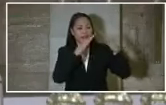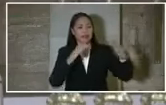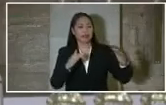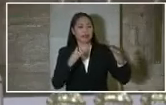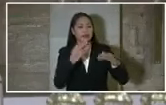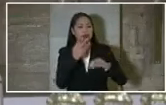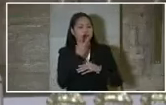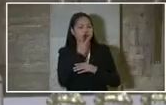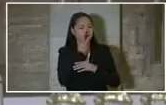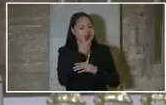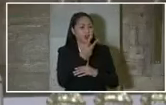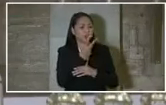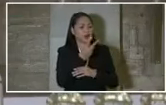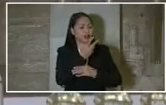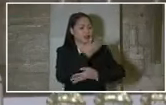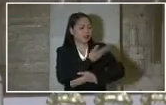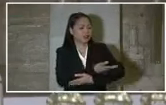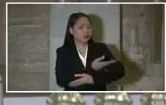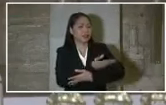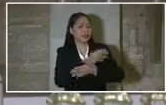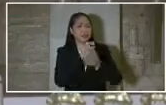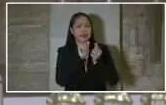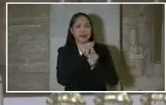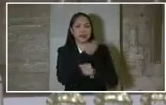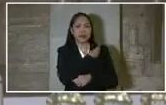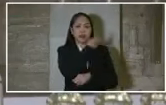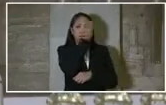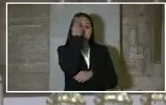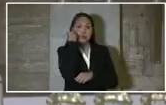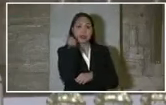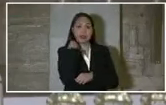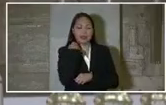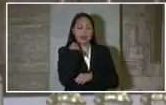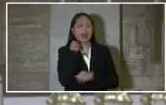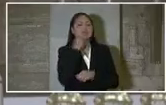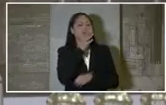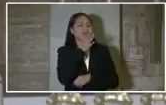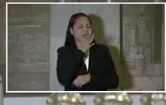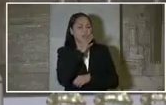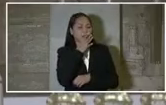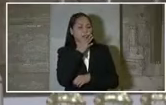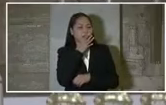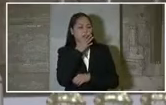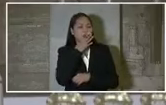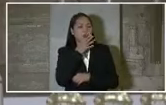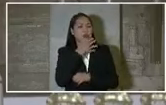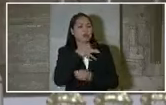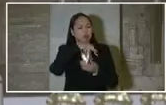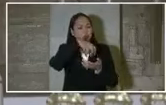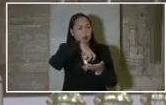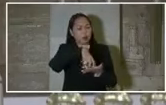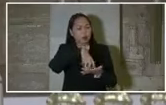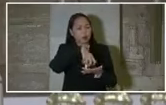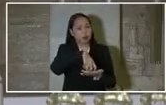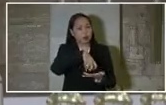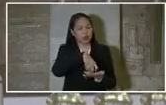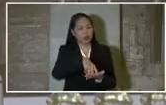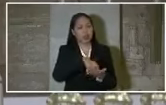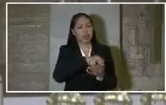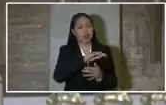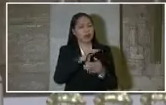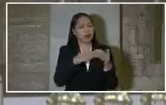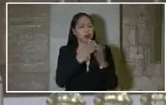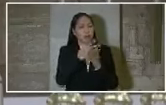the child with Mary, his mother. They prostrated themselves and did him